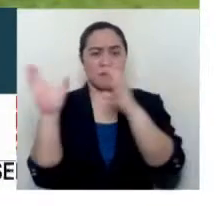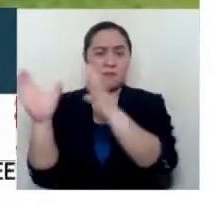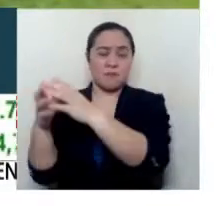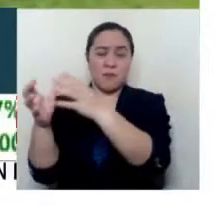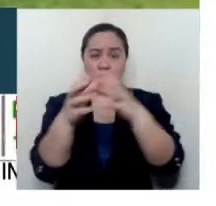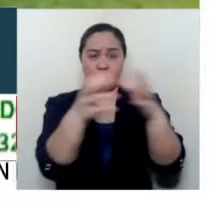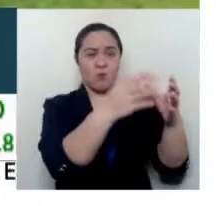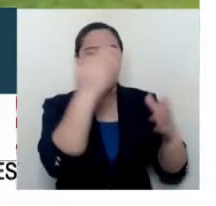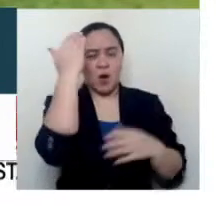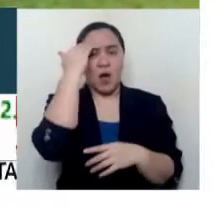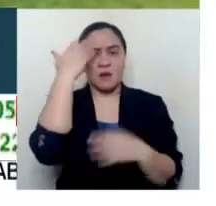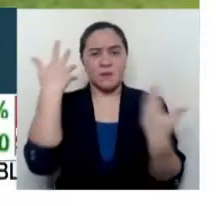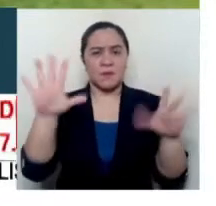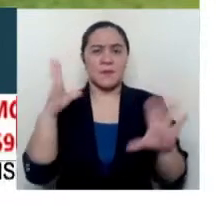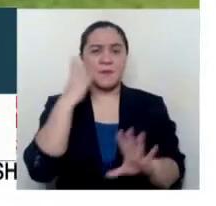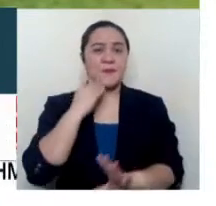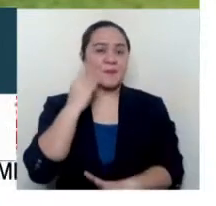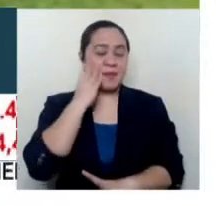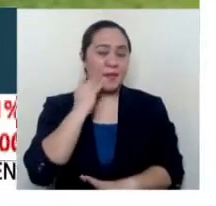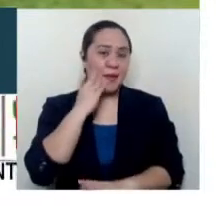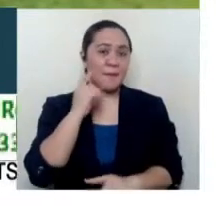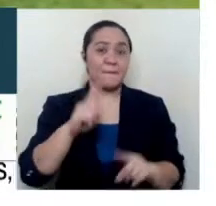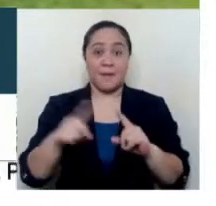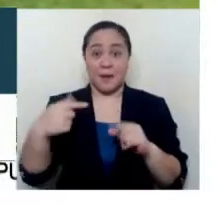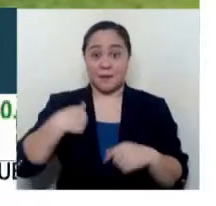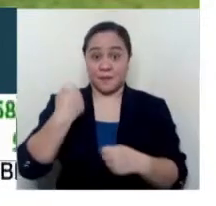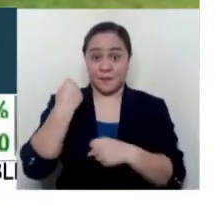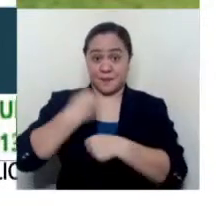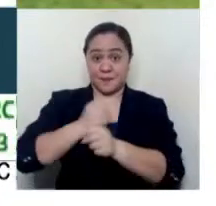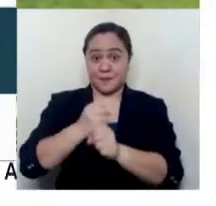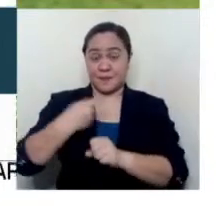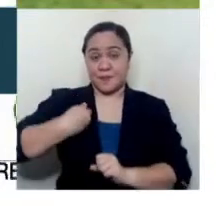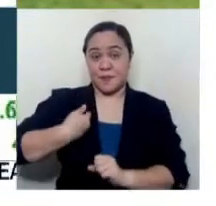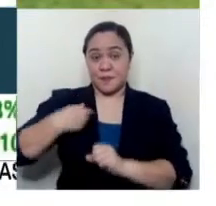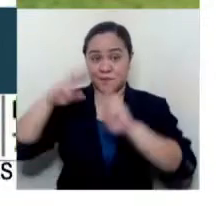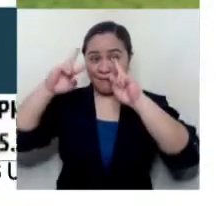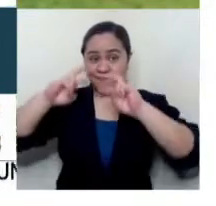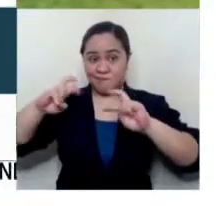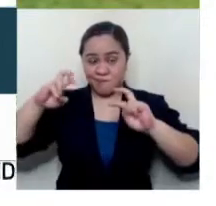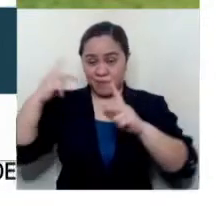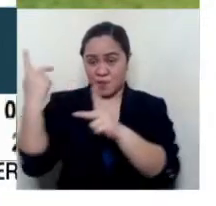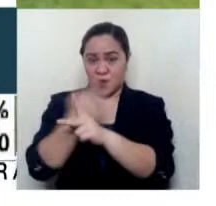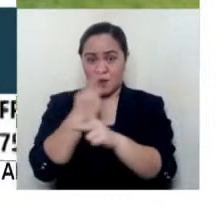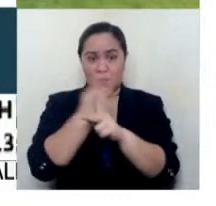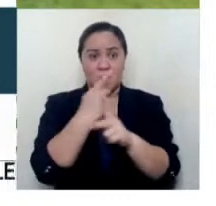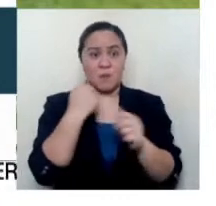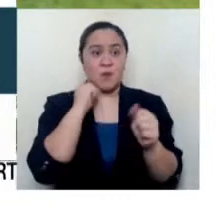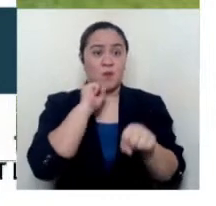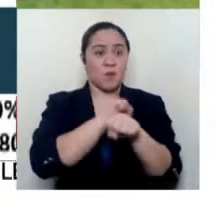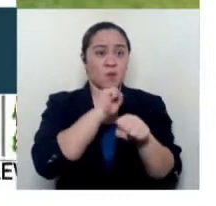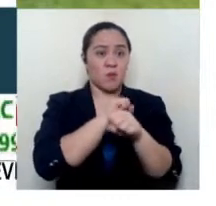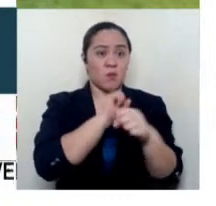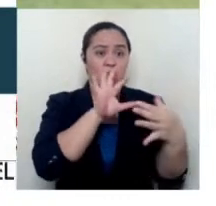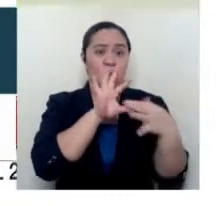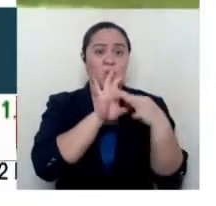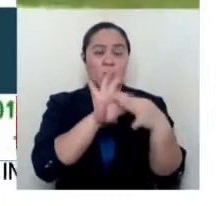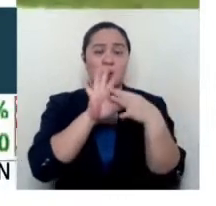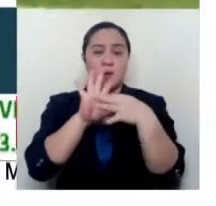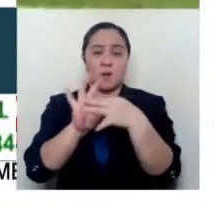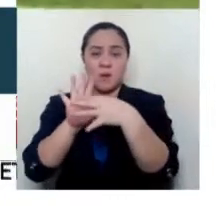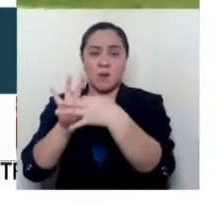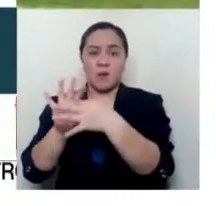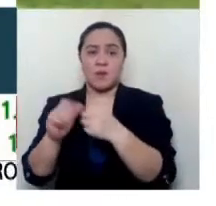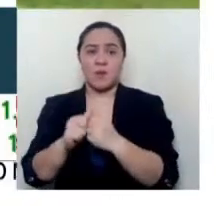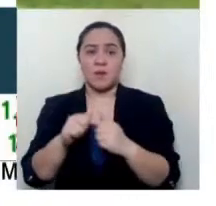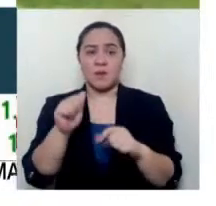not necessarily make it unlivable for me to be with them or to work with them as well on other issues that we agree on. Sino ba